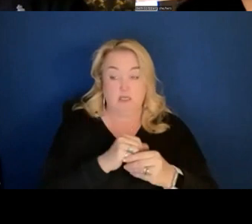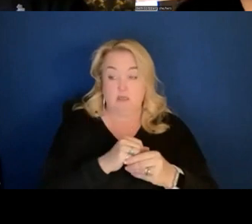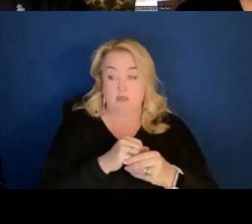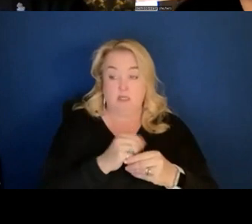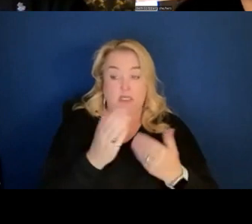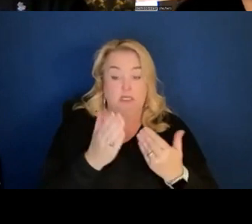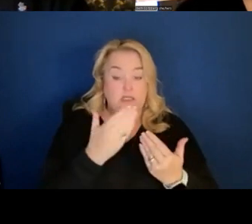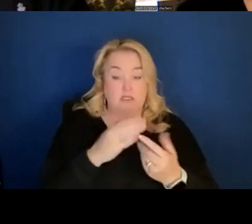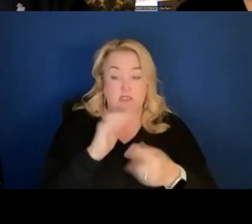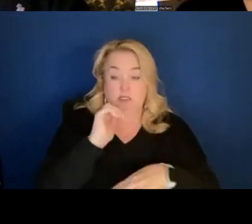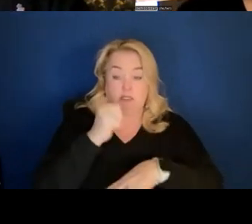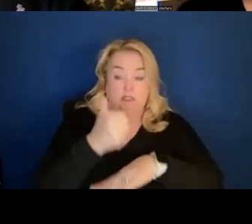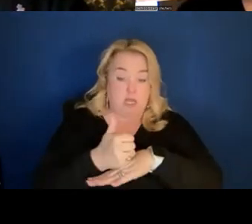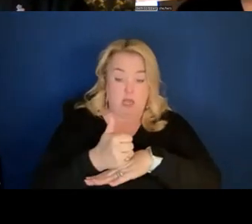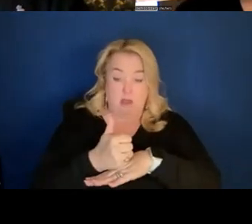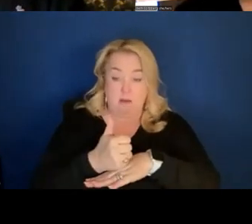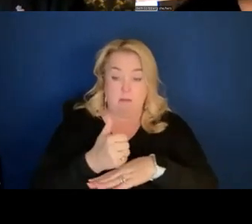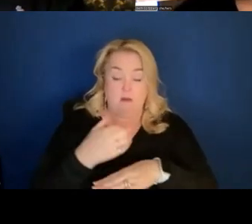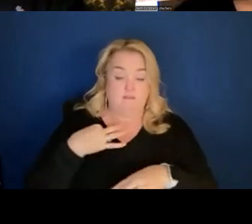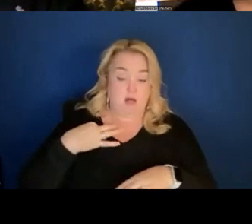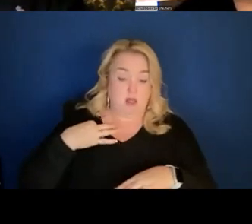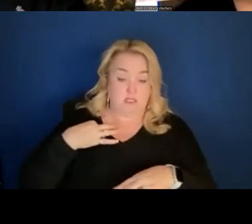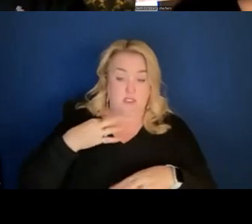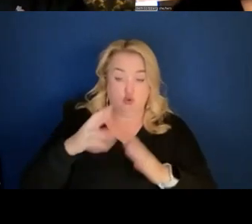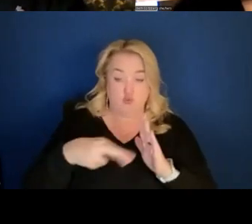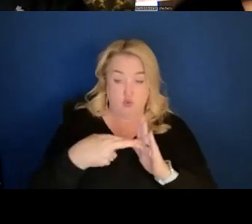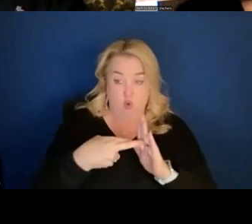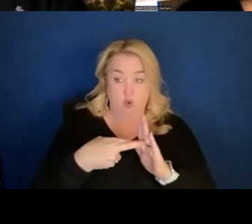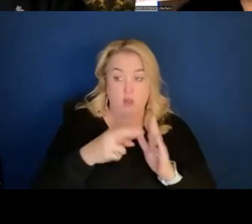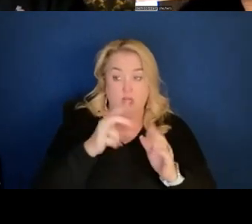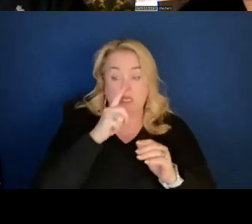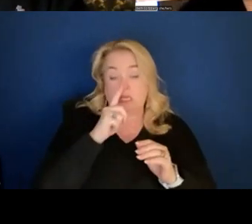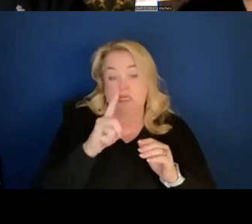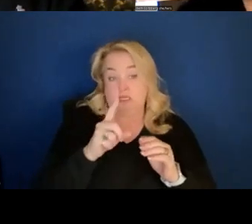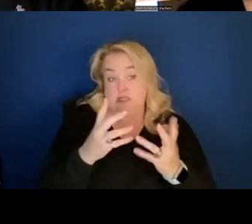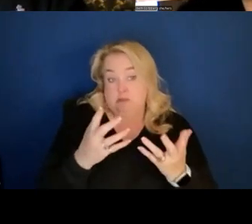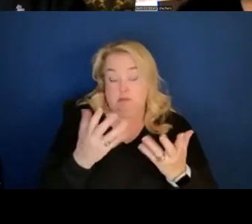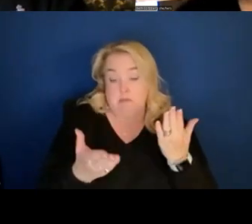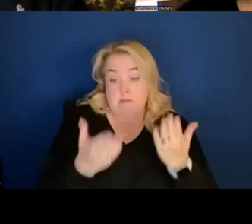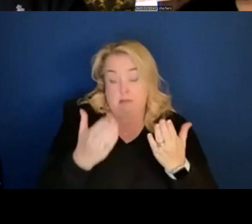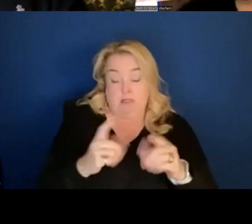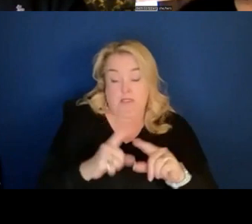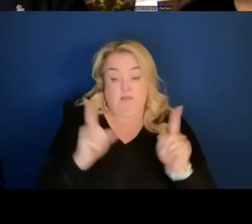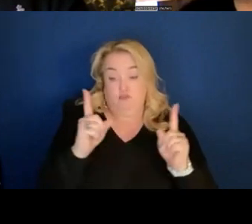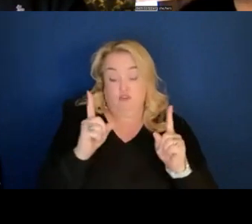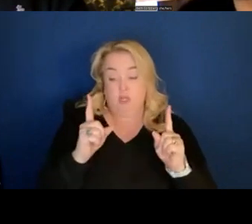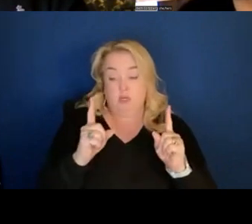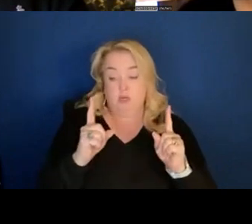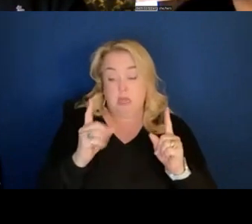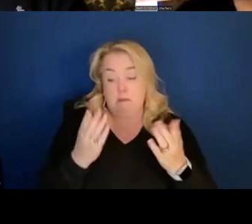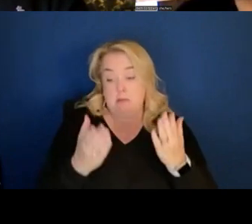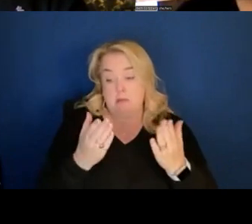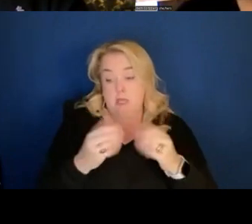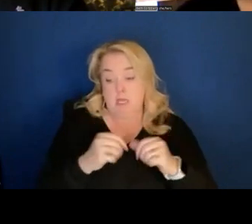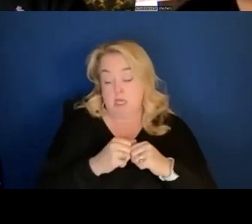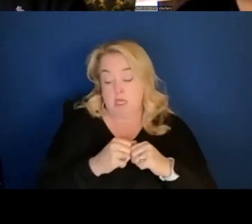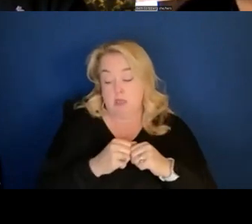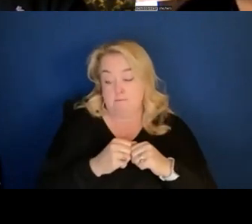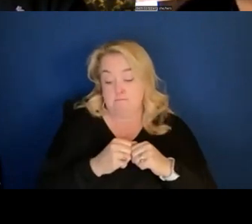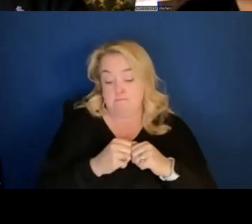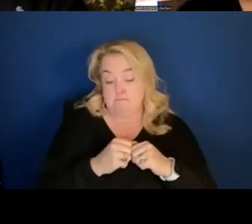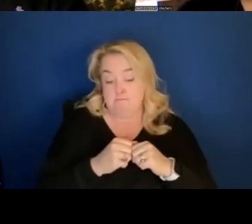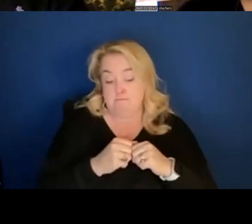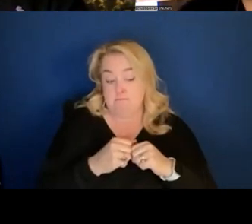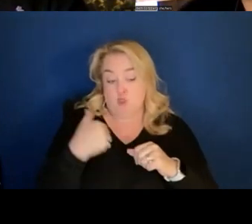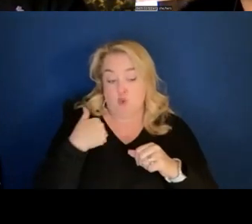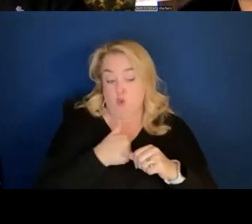up a volunteer role. And it could be something totally different than that. It could be,